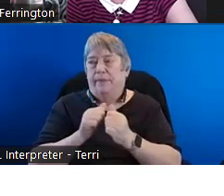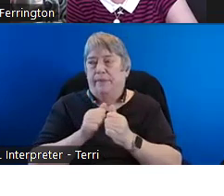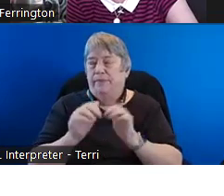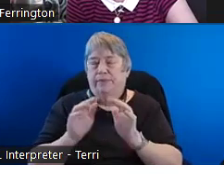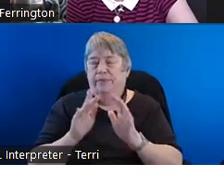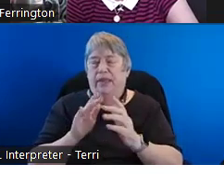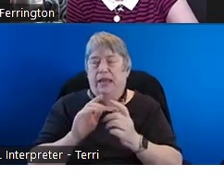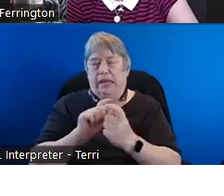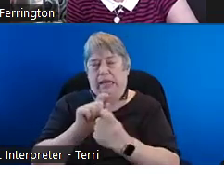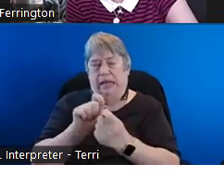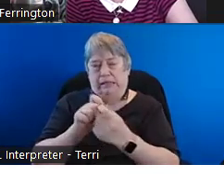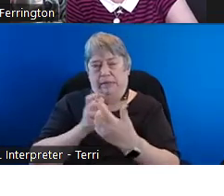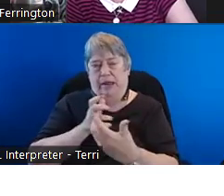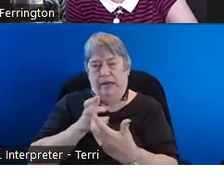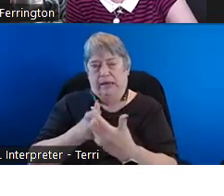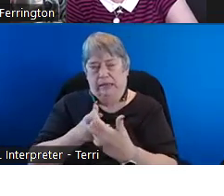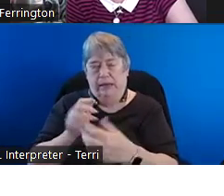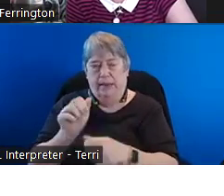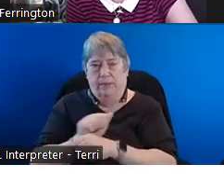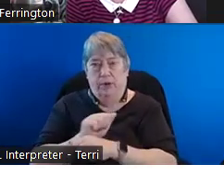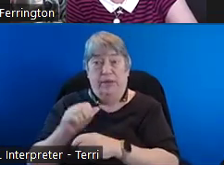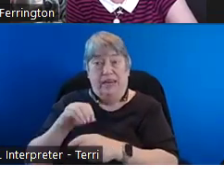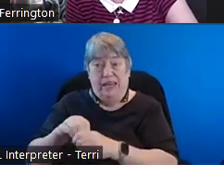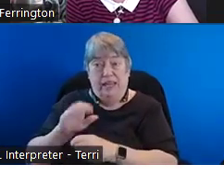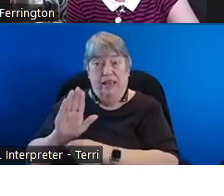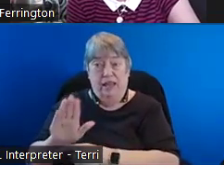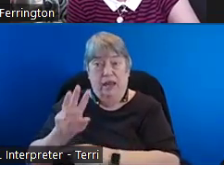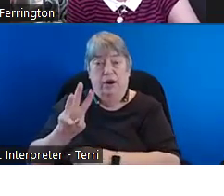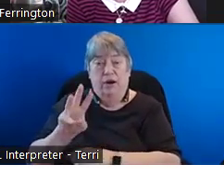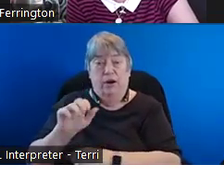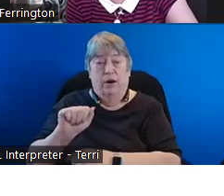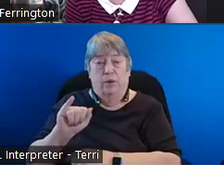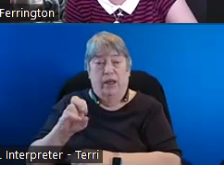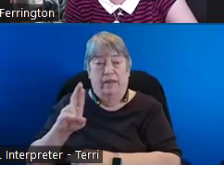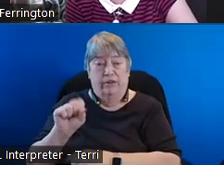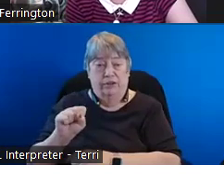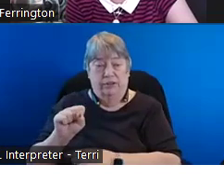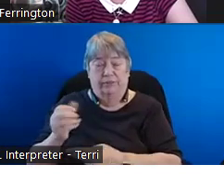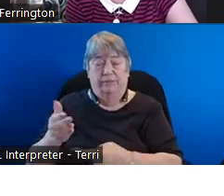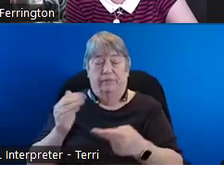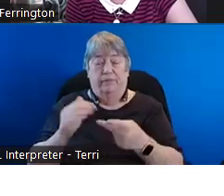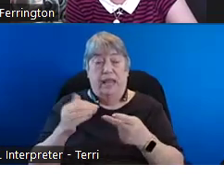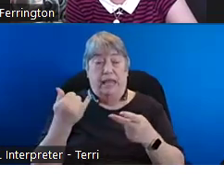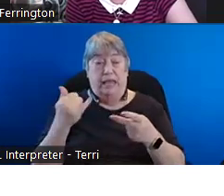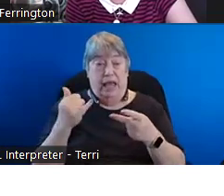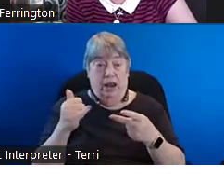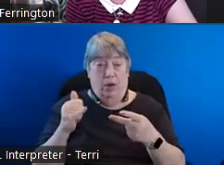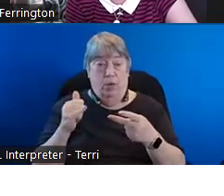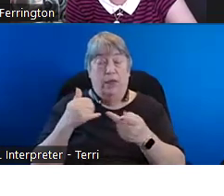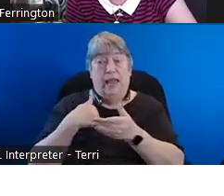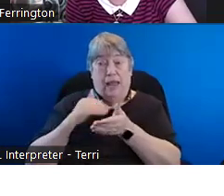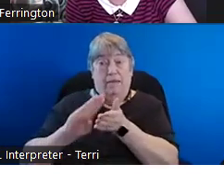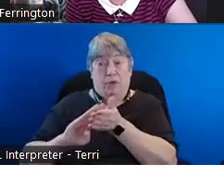customized employment within their waivers potentially. And those states that are in the yellow have a brain injury waiver, but they